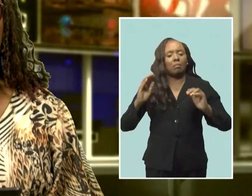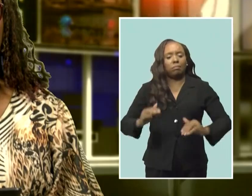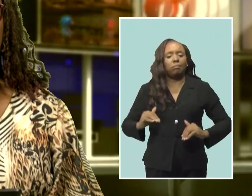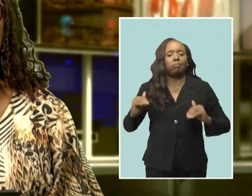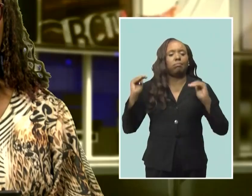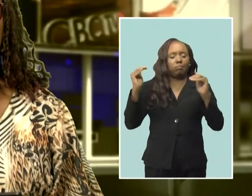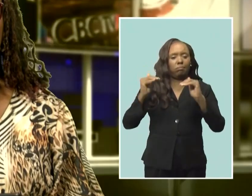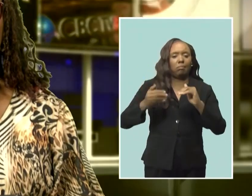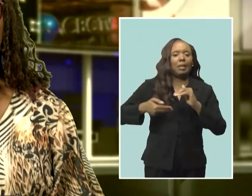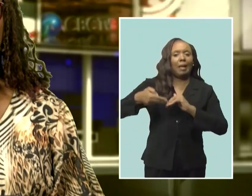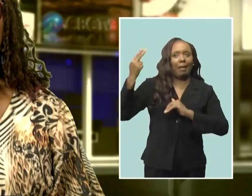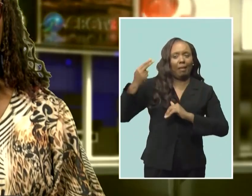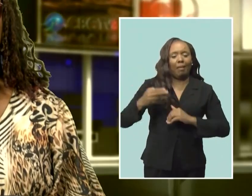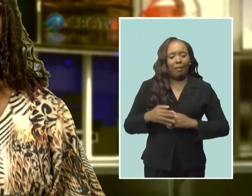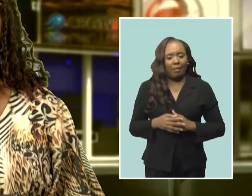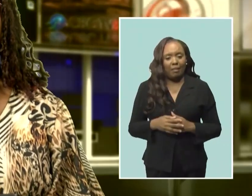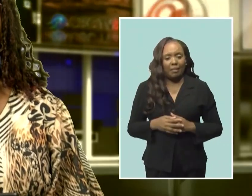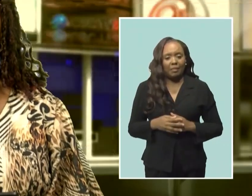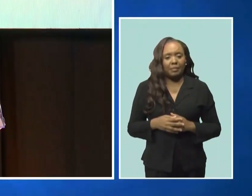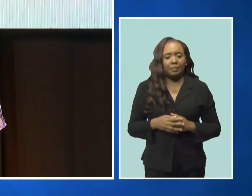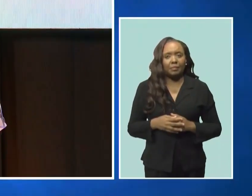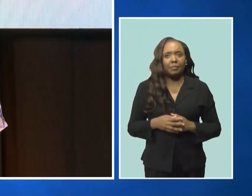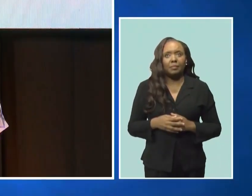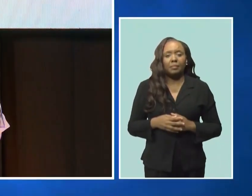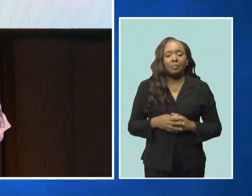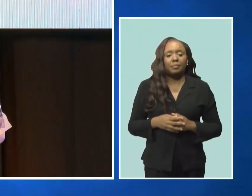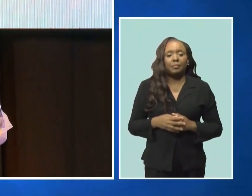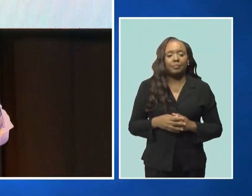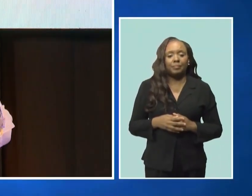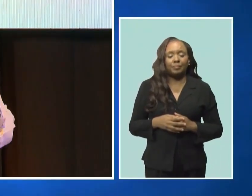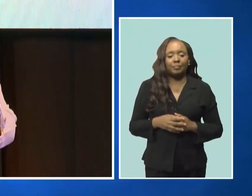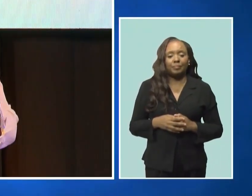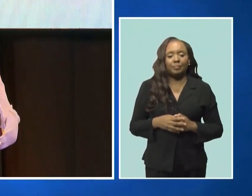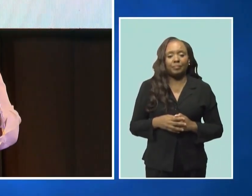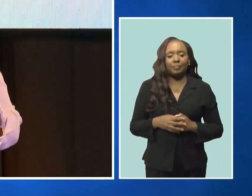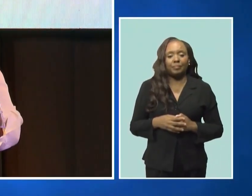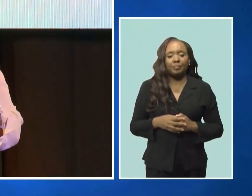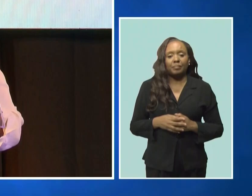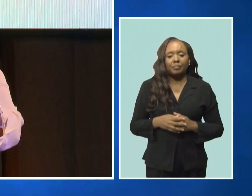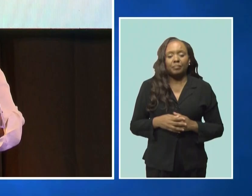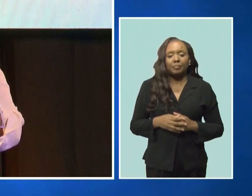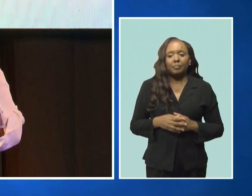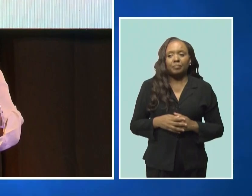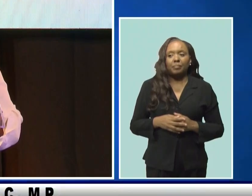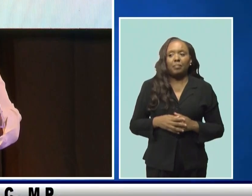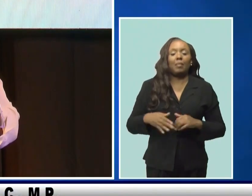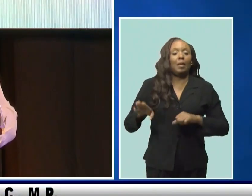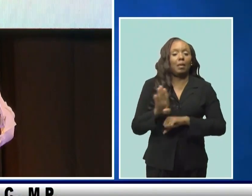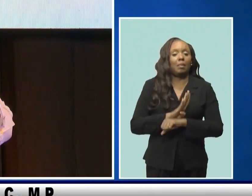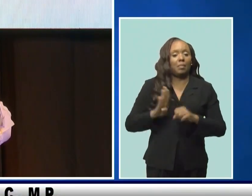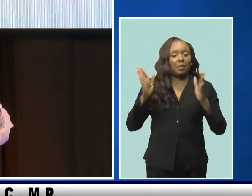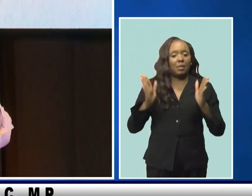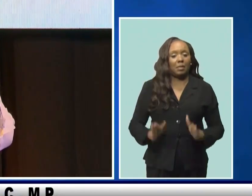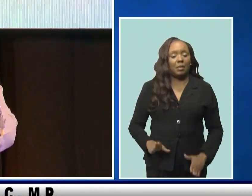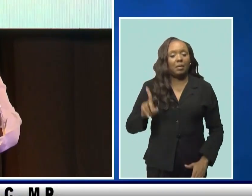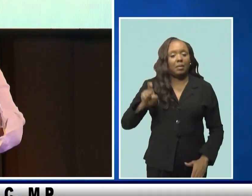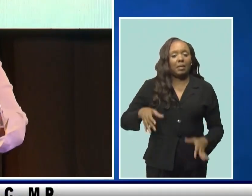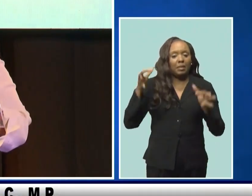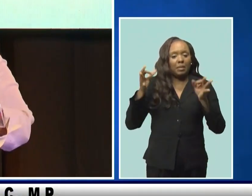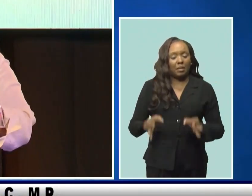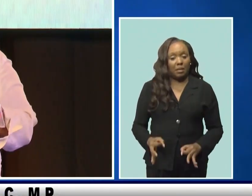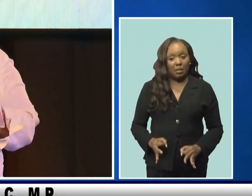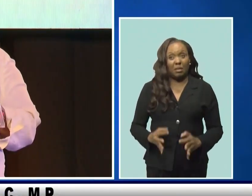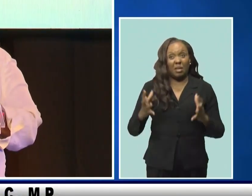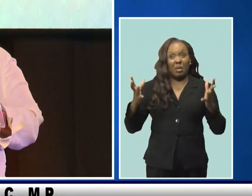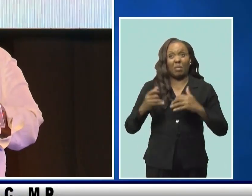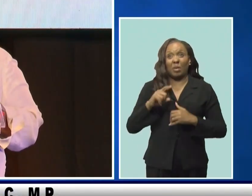reach the highest level. What now remains is for the Barbadian public to decide whether we want to go for